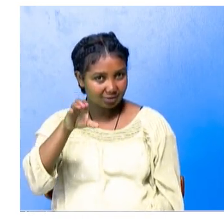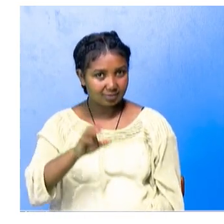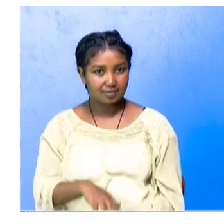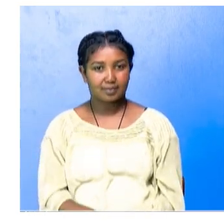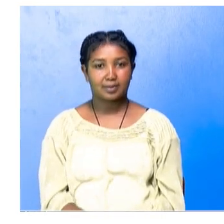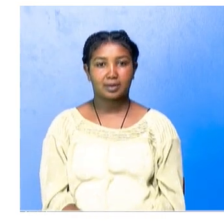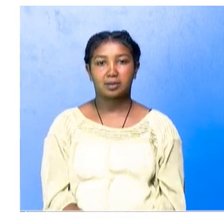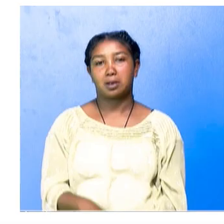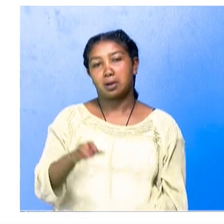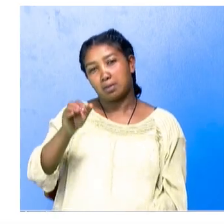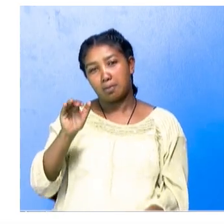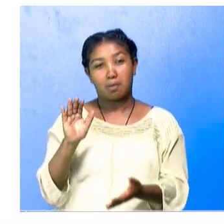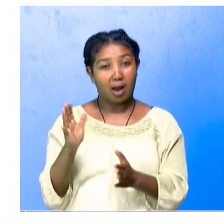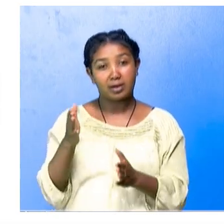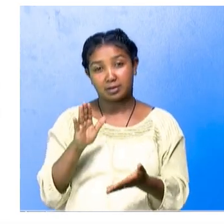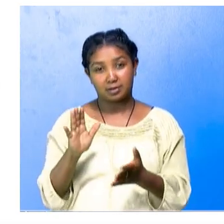Here might.